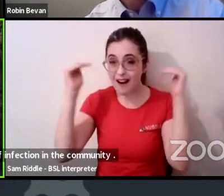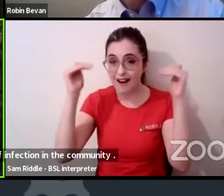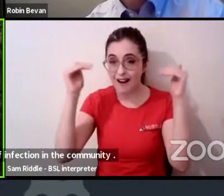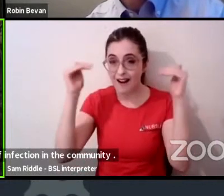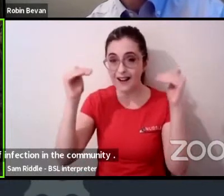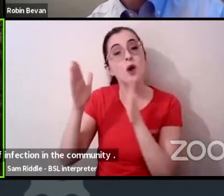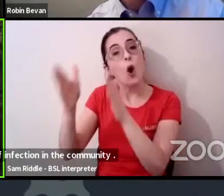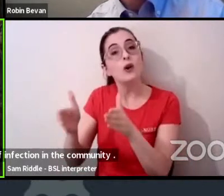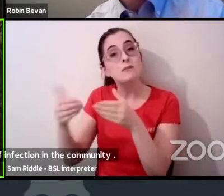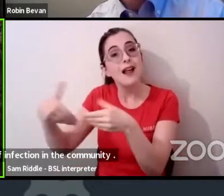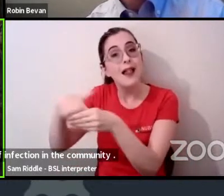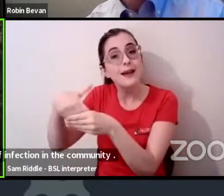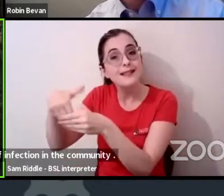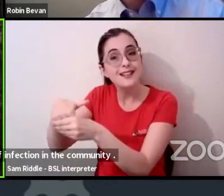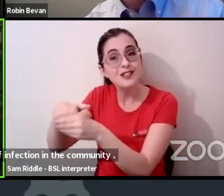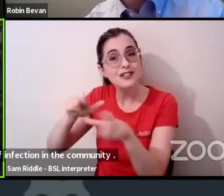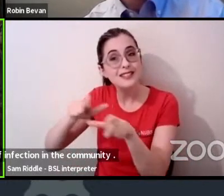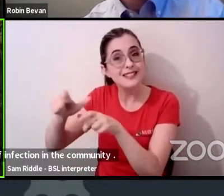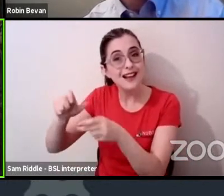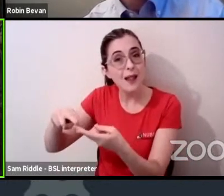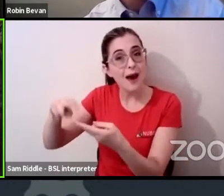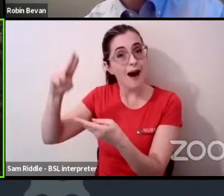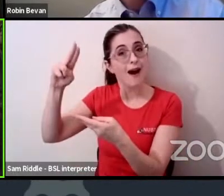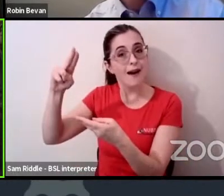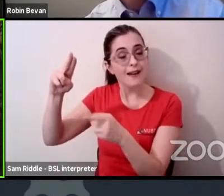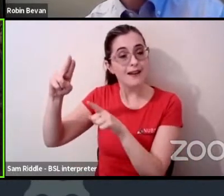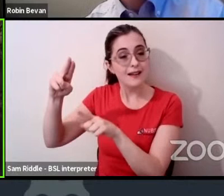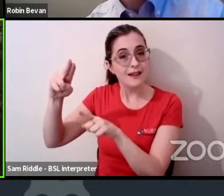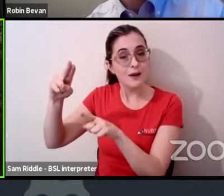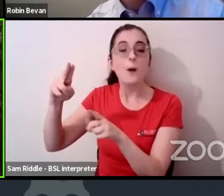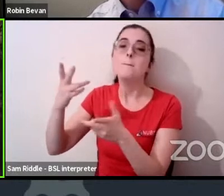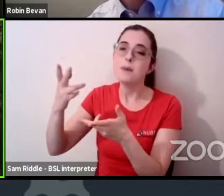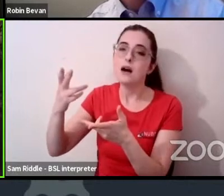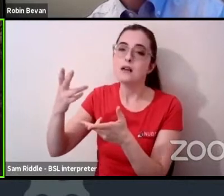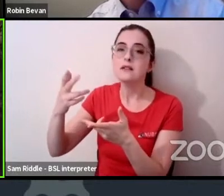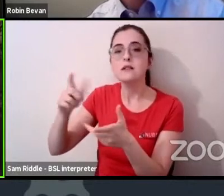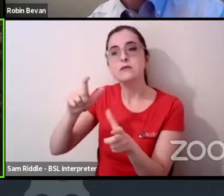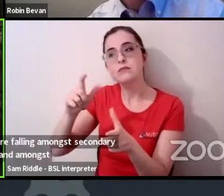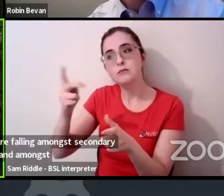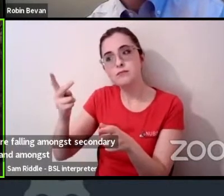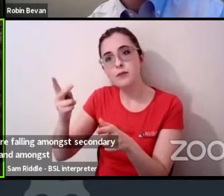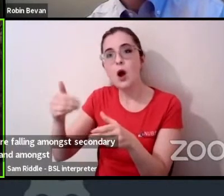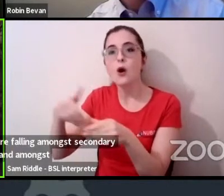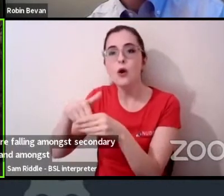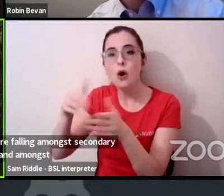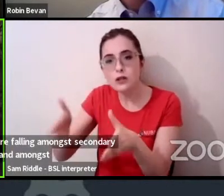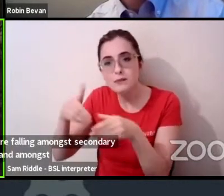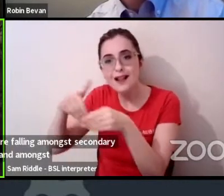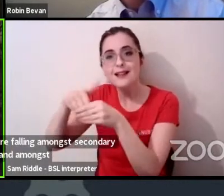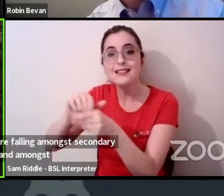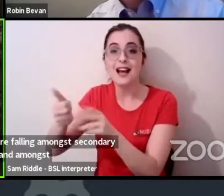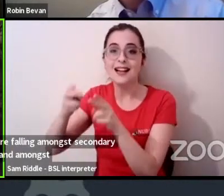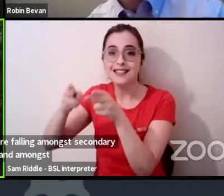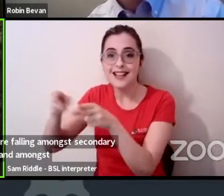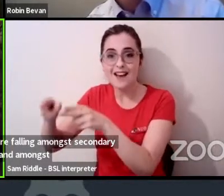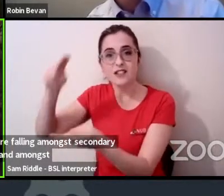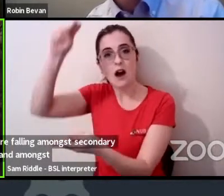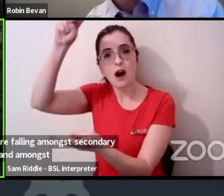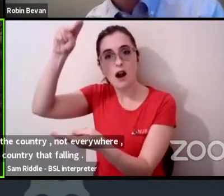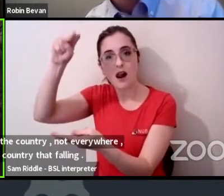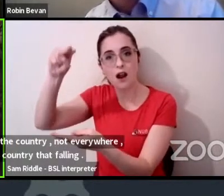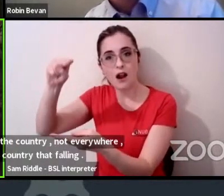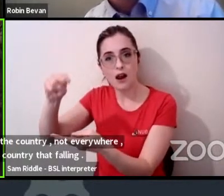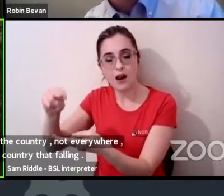rates very high, but both hospitalizations and deaths now coming down rapidly. These are still